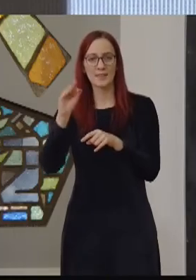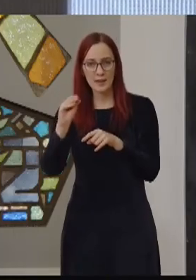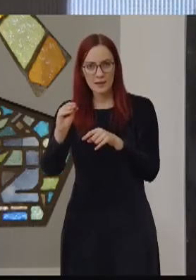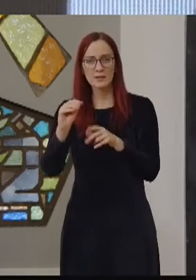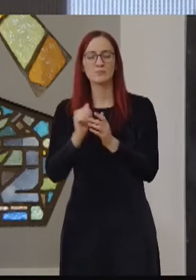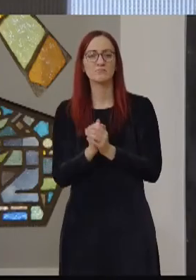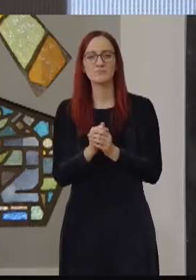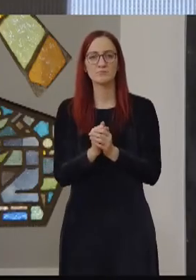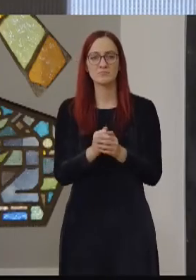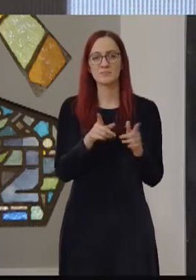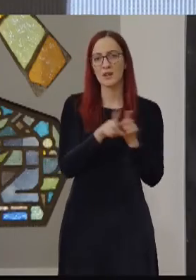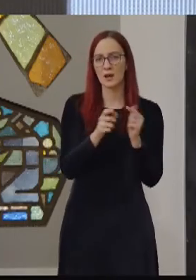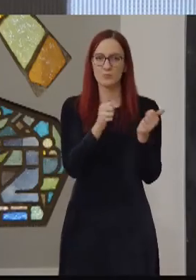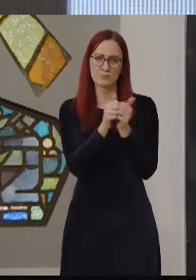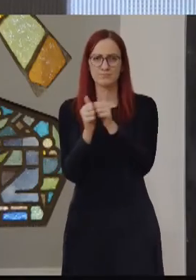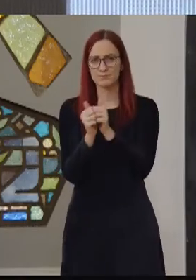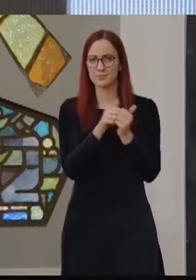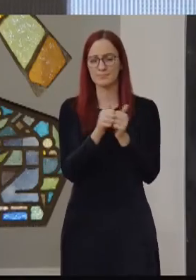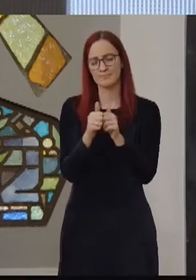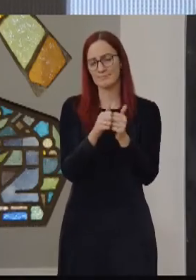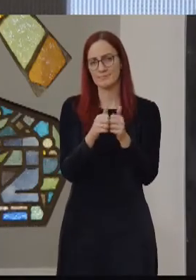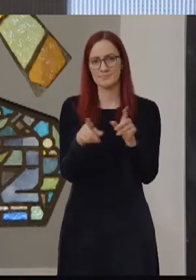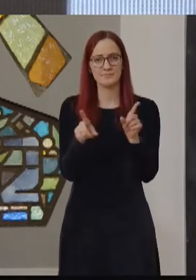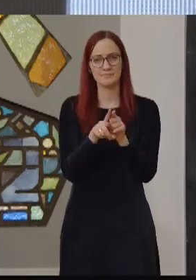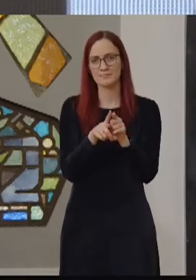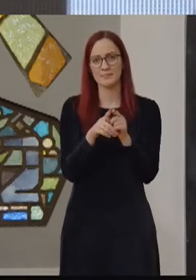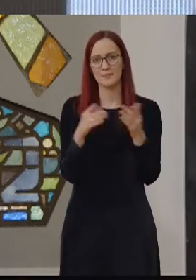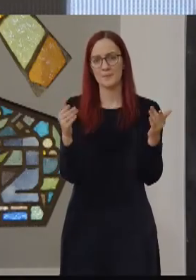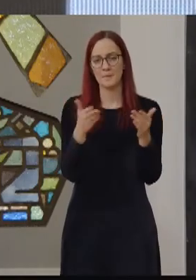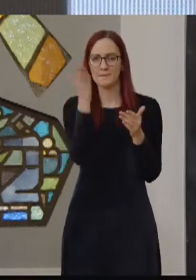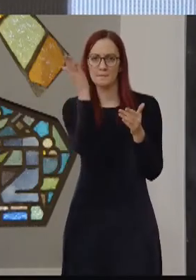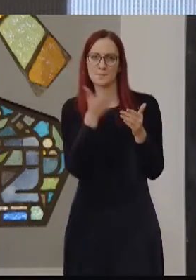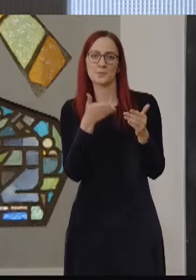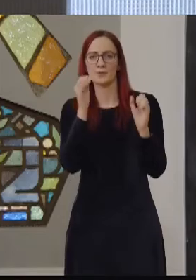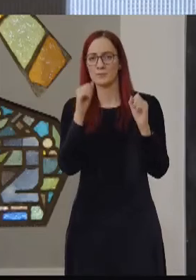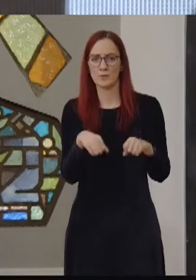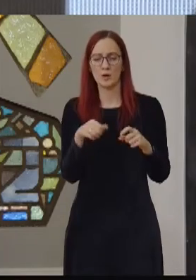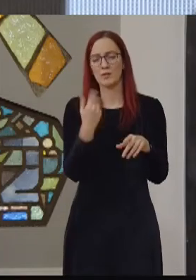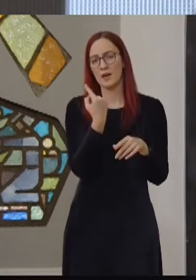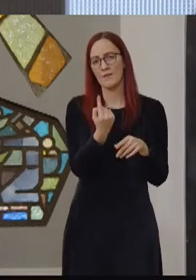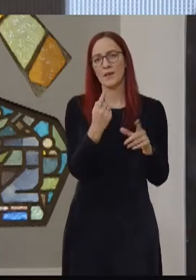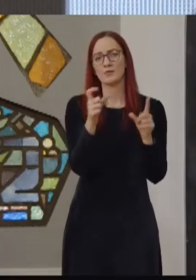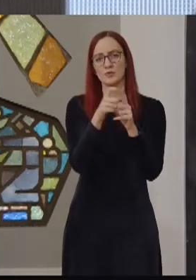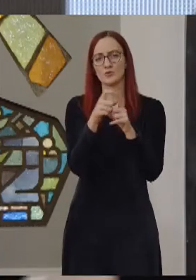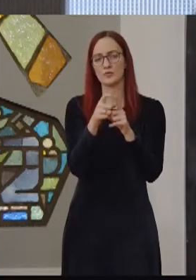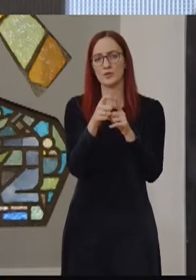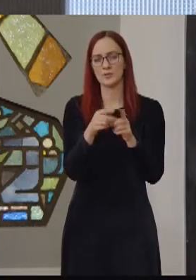should we include sex or gender? And I say that these are parallel or